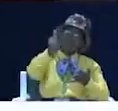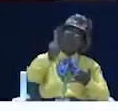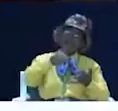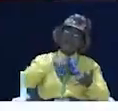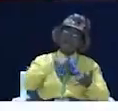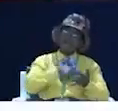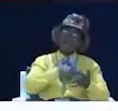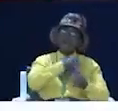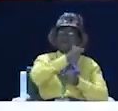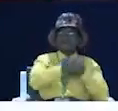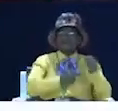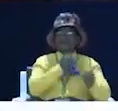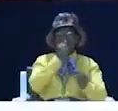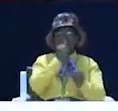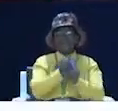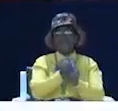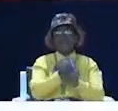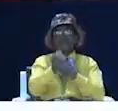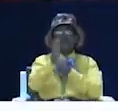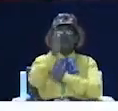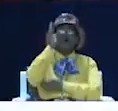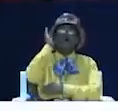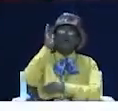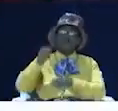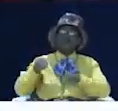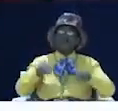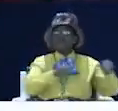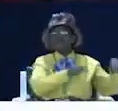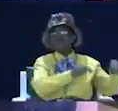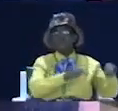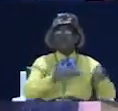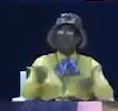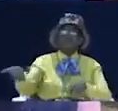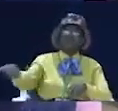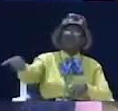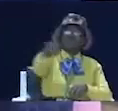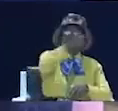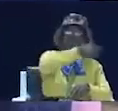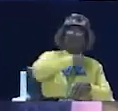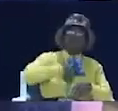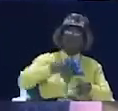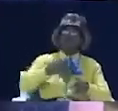This year, God will move you from one success to a greater one.